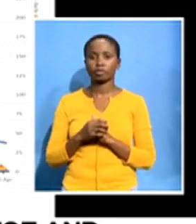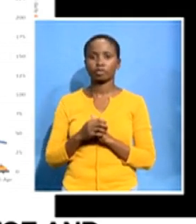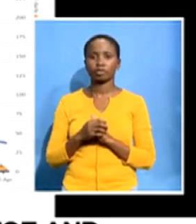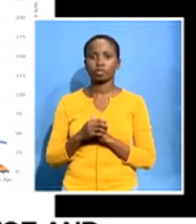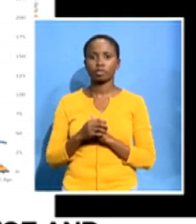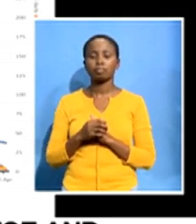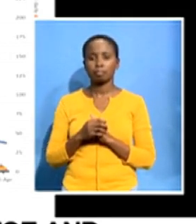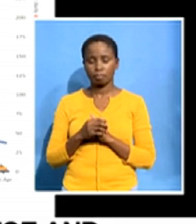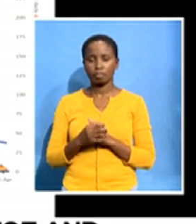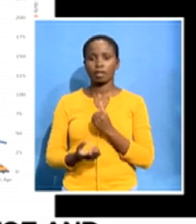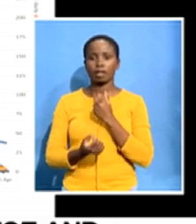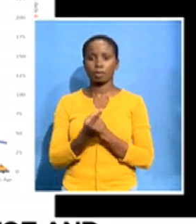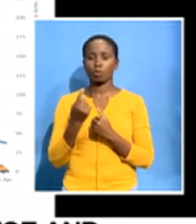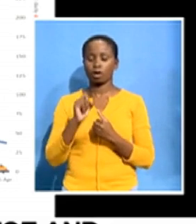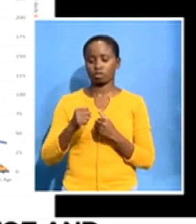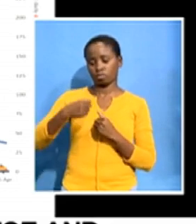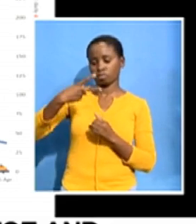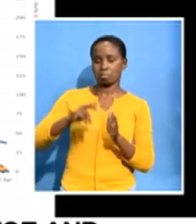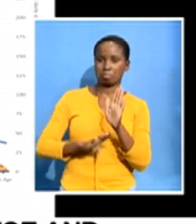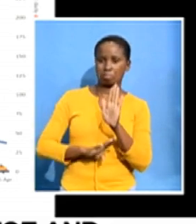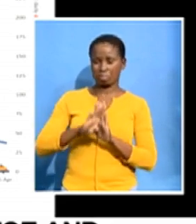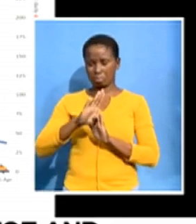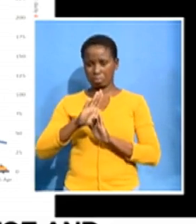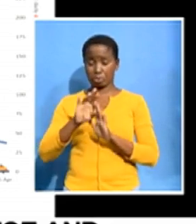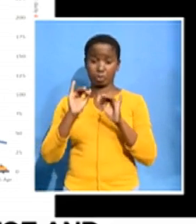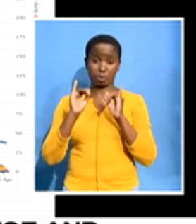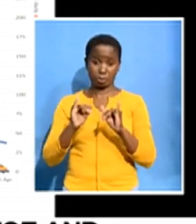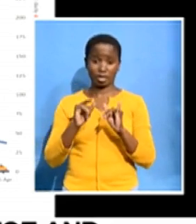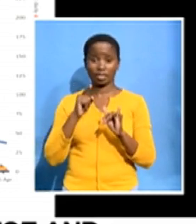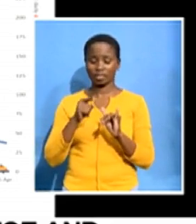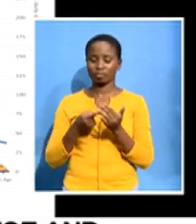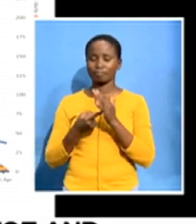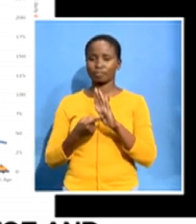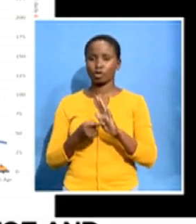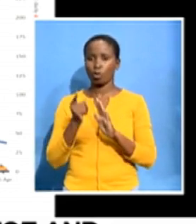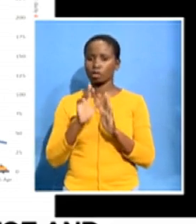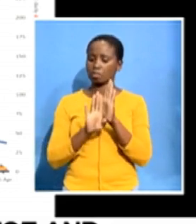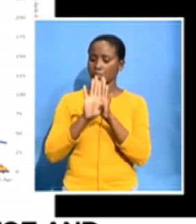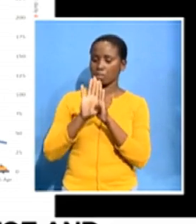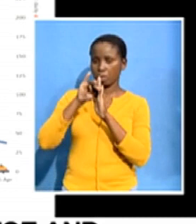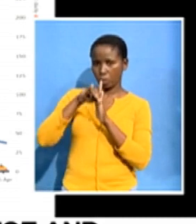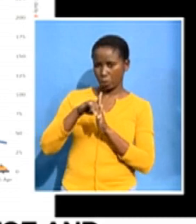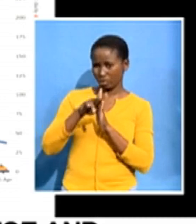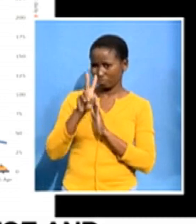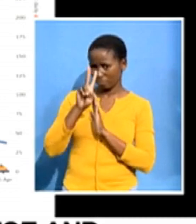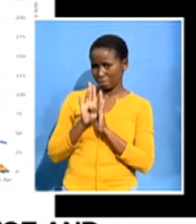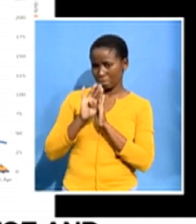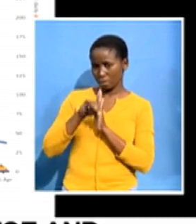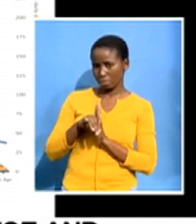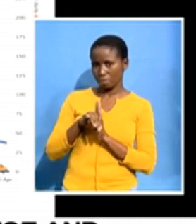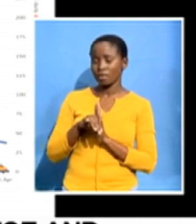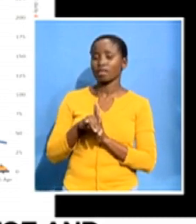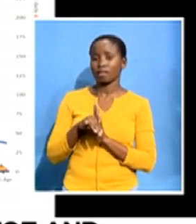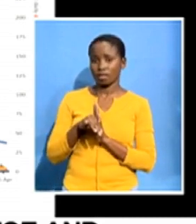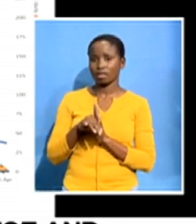that we normally track shows a steady decline, and it continues to show a steady decline. You can see the green is for